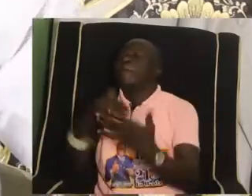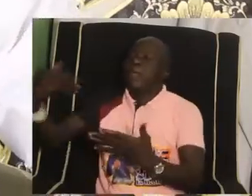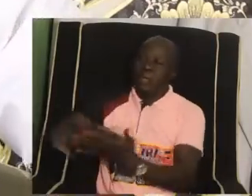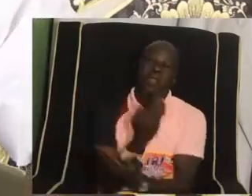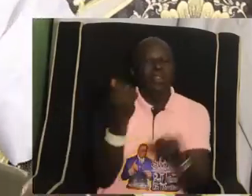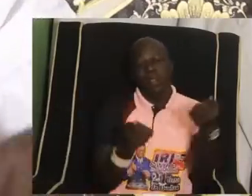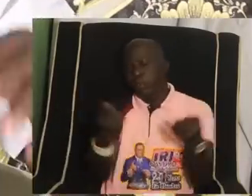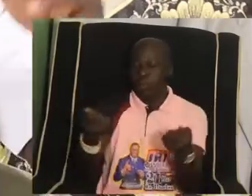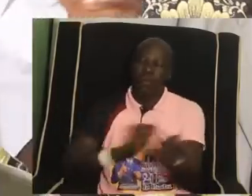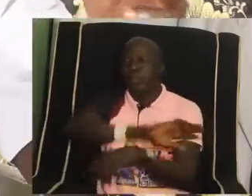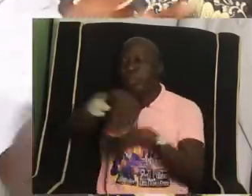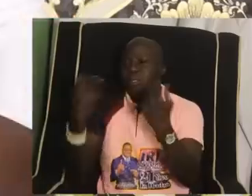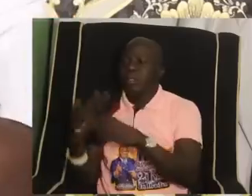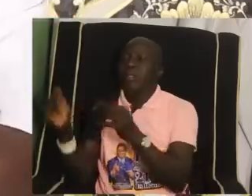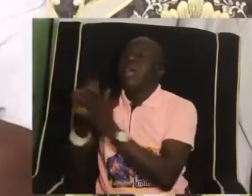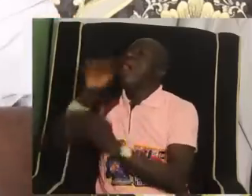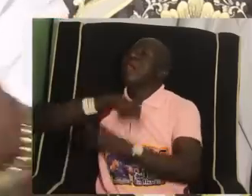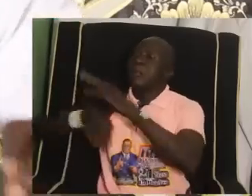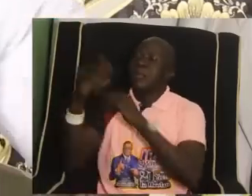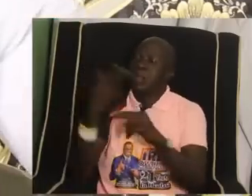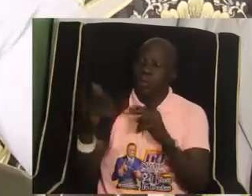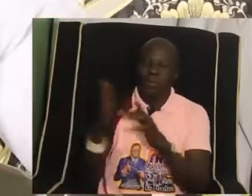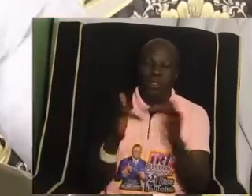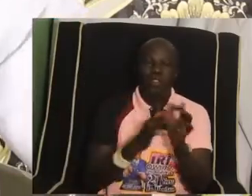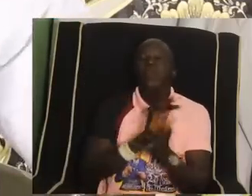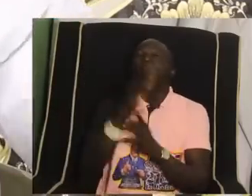le. I will be loyal. Value him loyal.